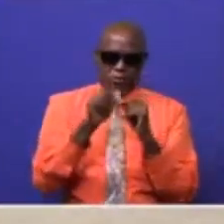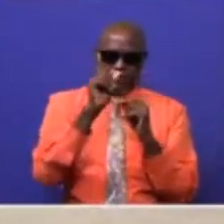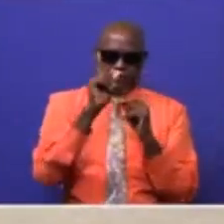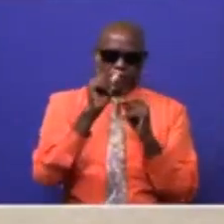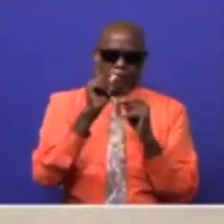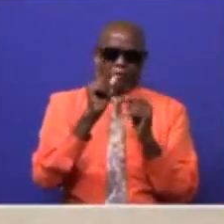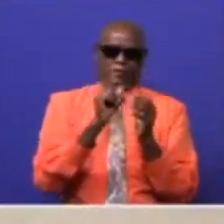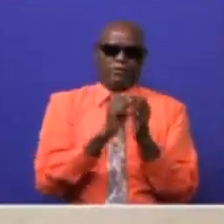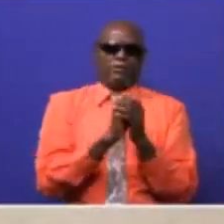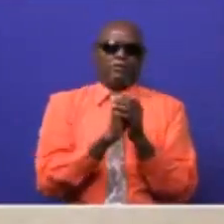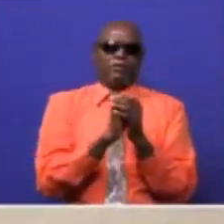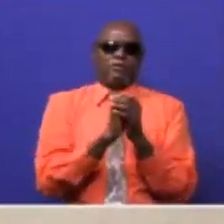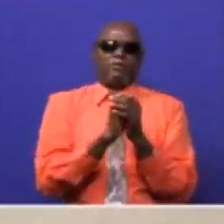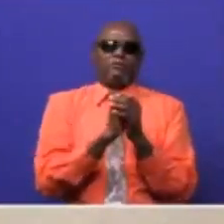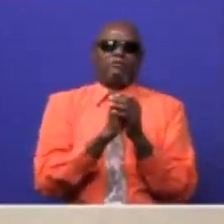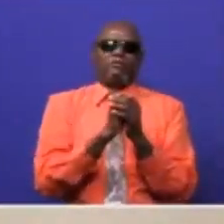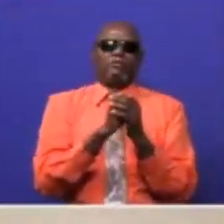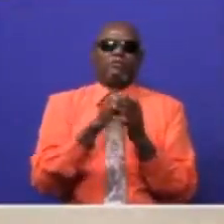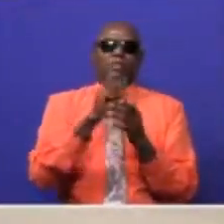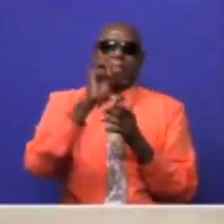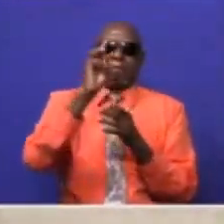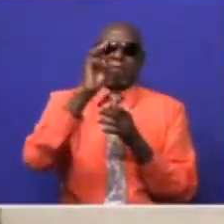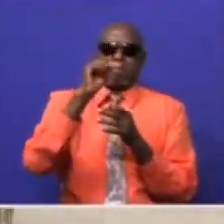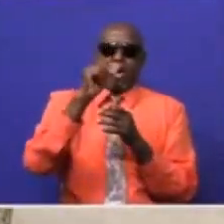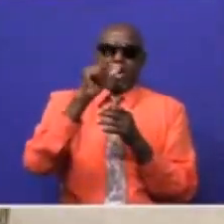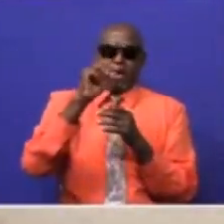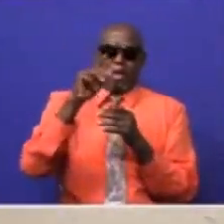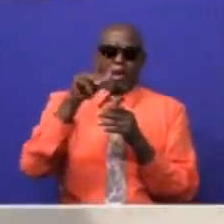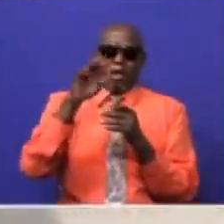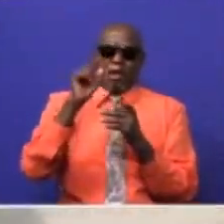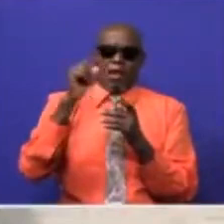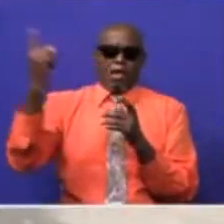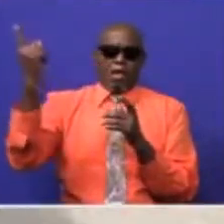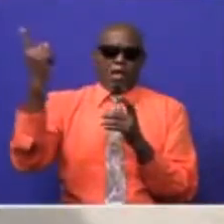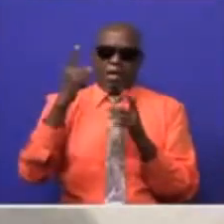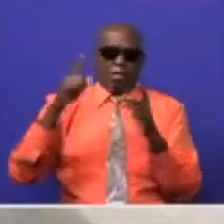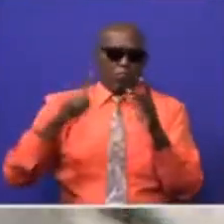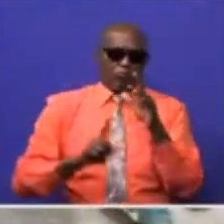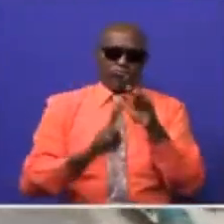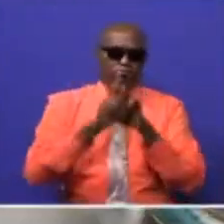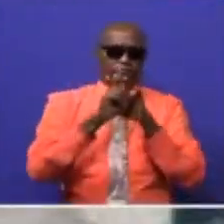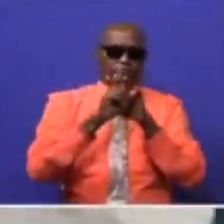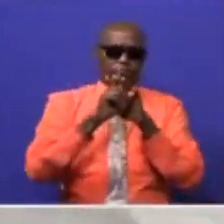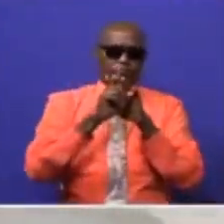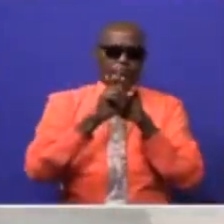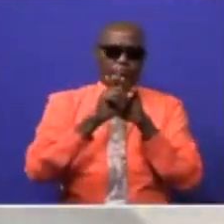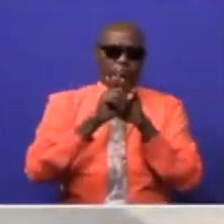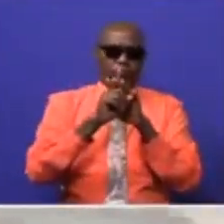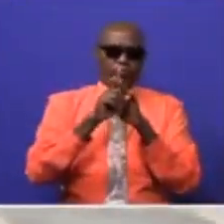Malala's supporters stormed the party's headquarters to assert his leadership.